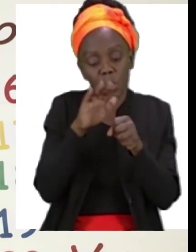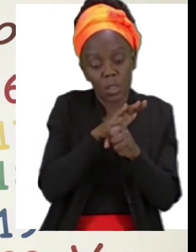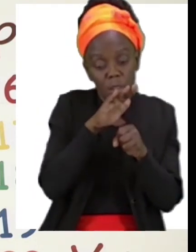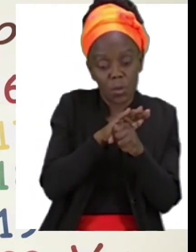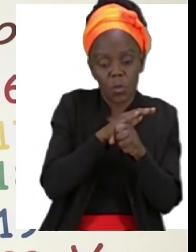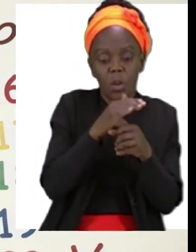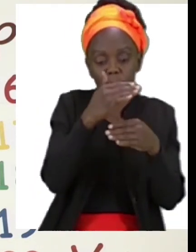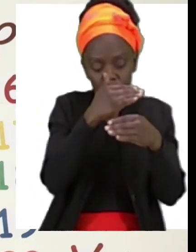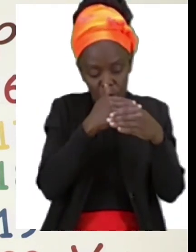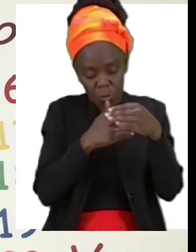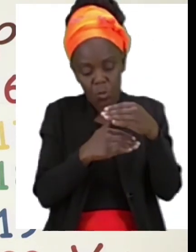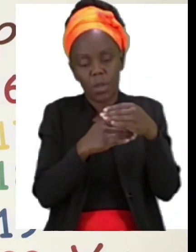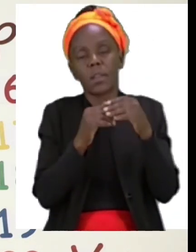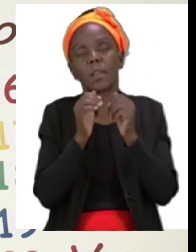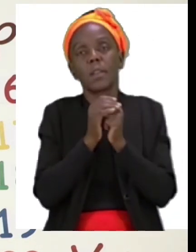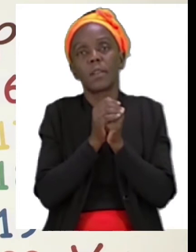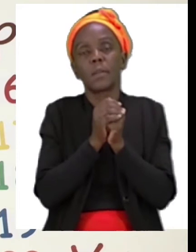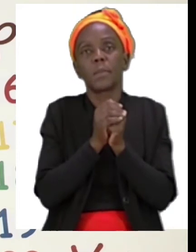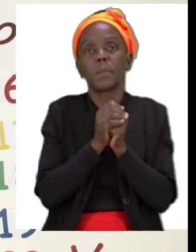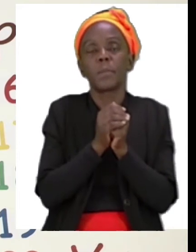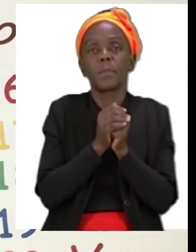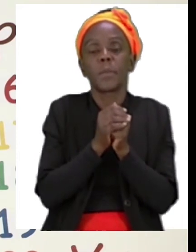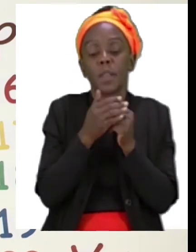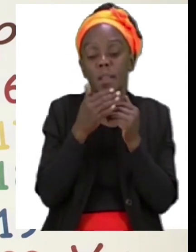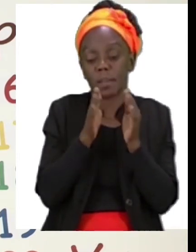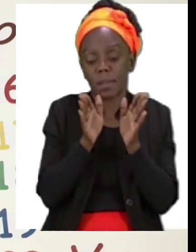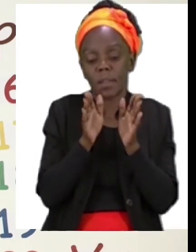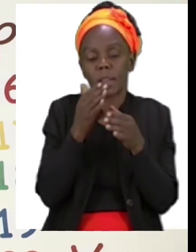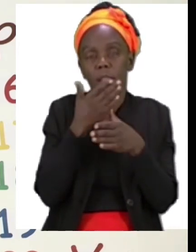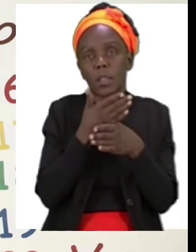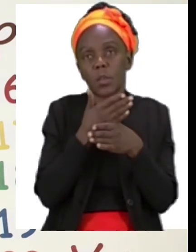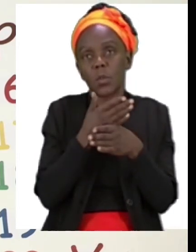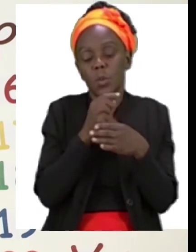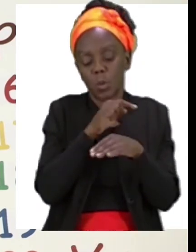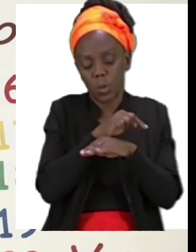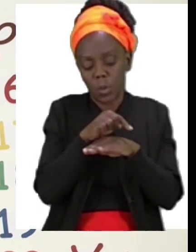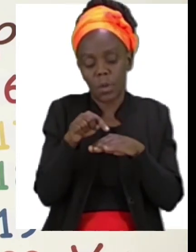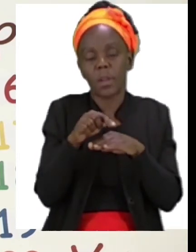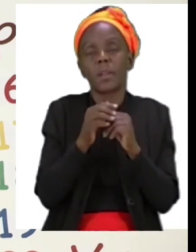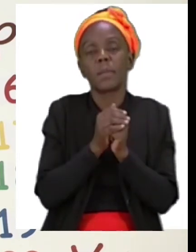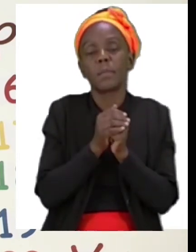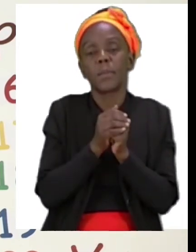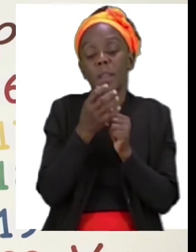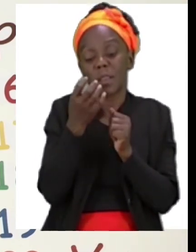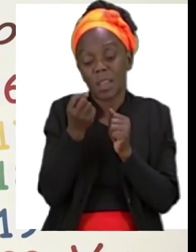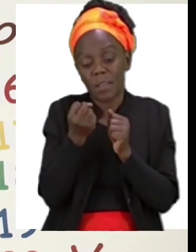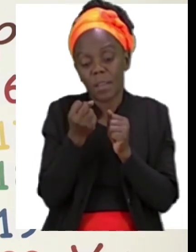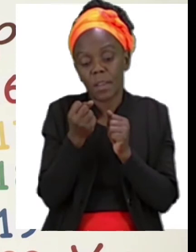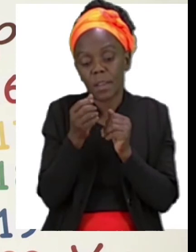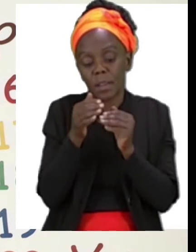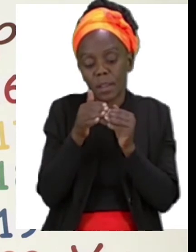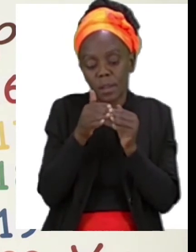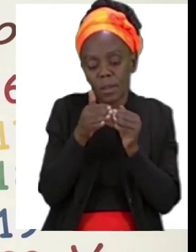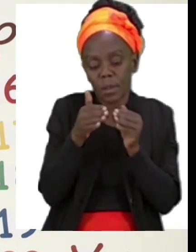to write anything, you can go to the new line. And if there is space, but it is very small,